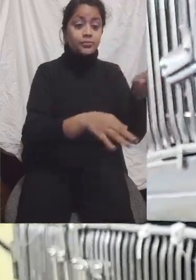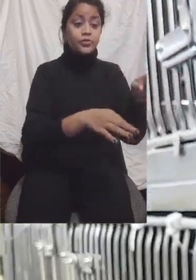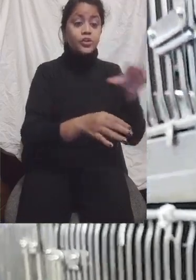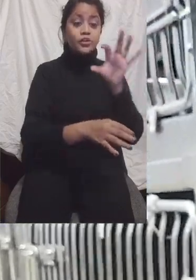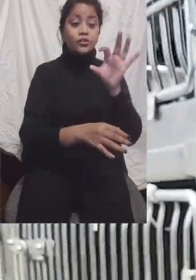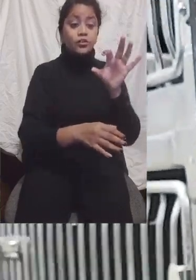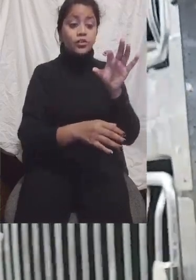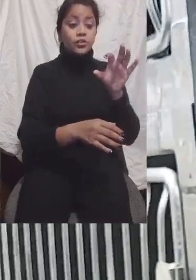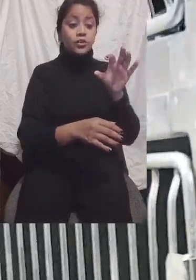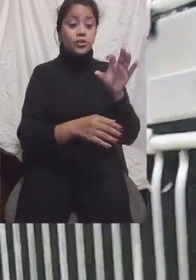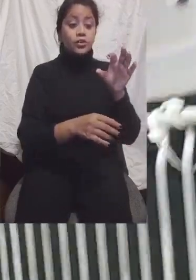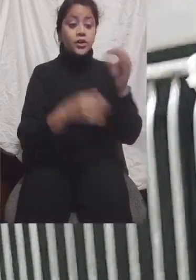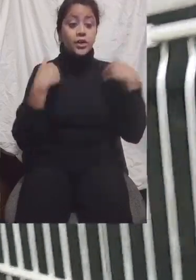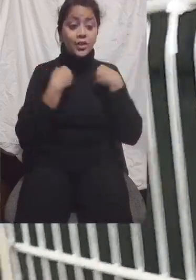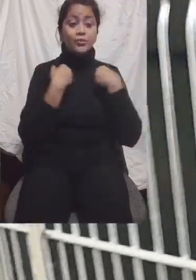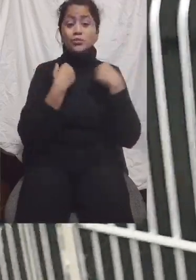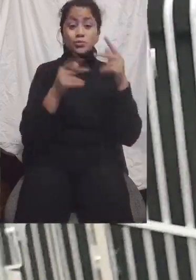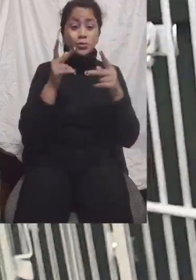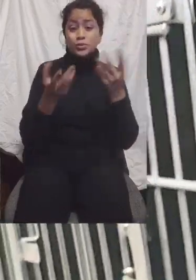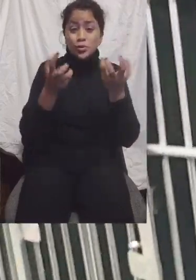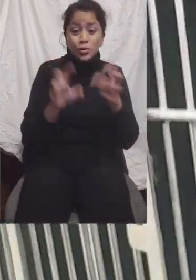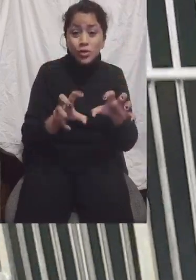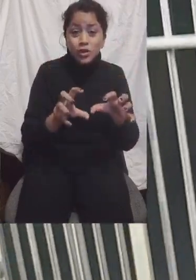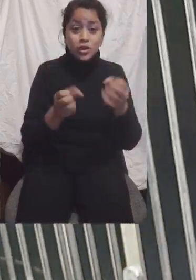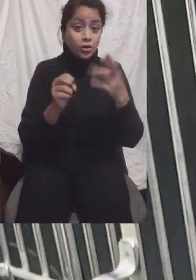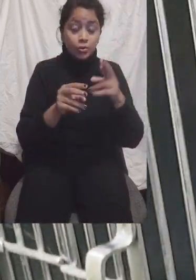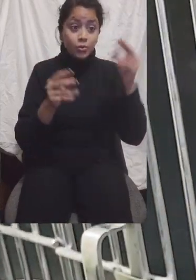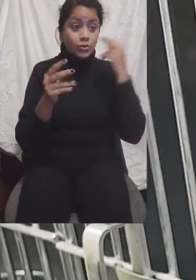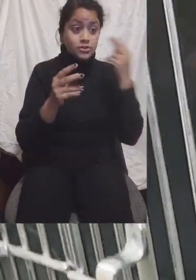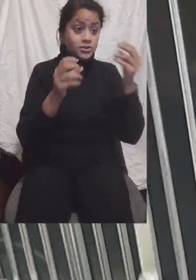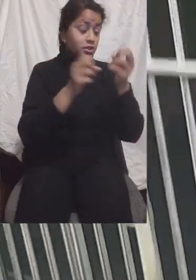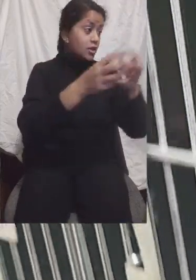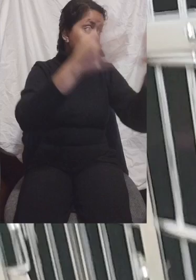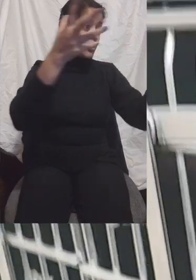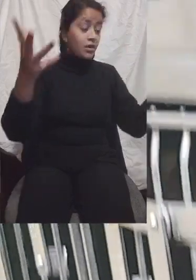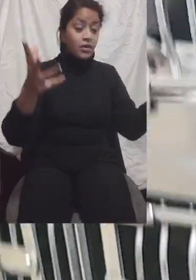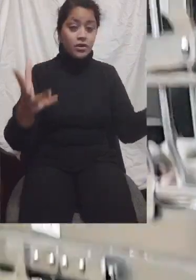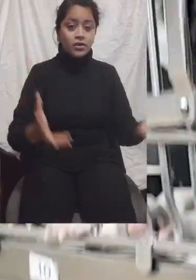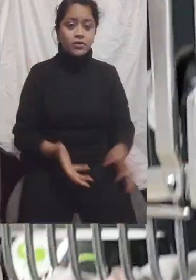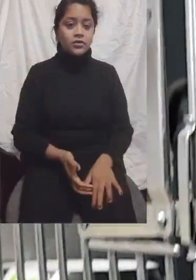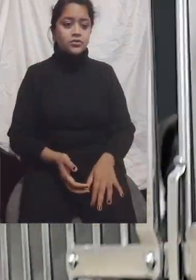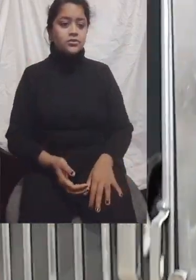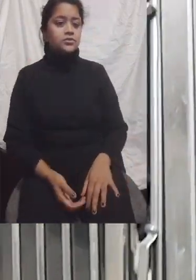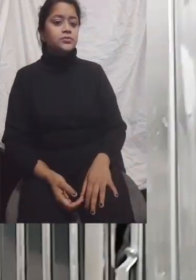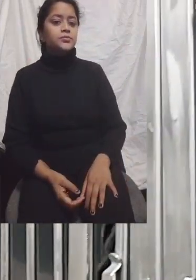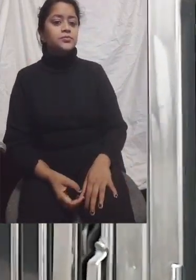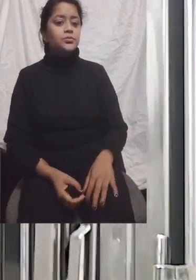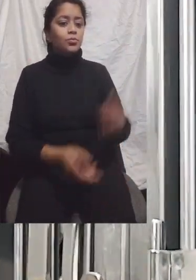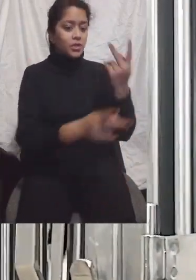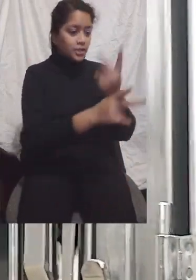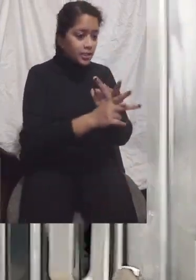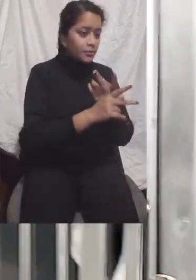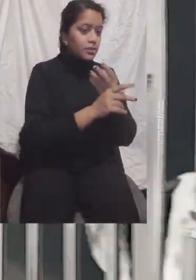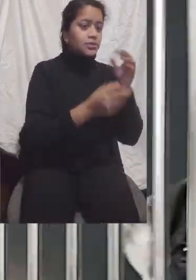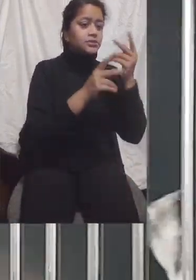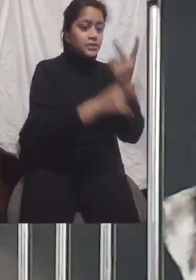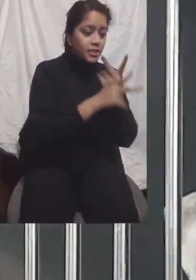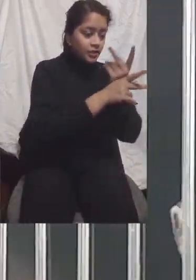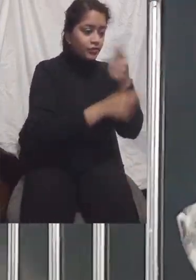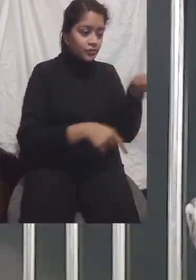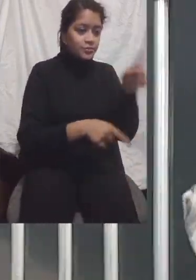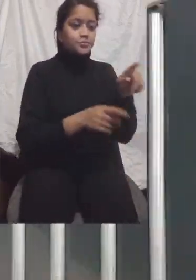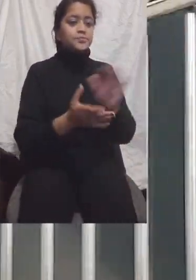adoptive homes, and we just try to find a new home for them. Do you find new homes for the cats and the dogs?